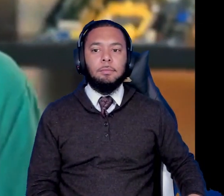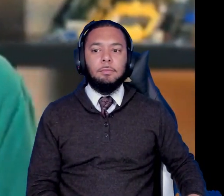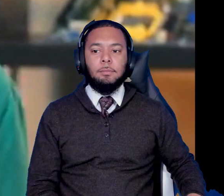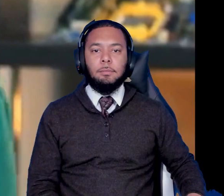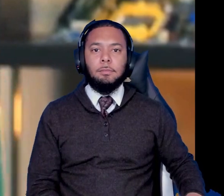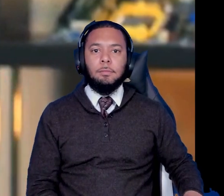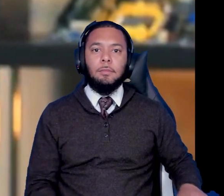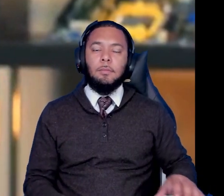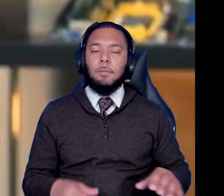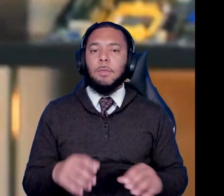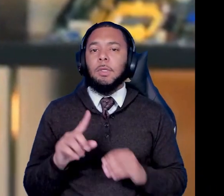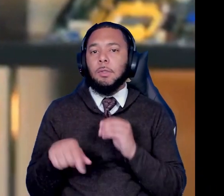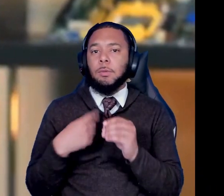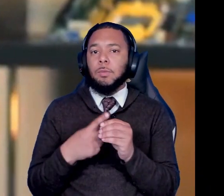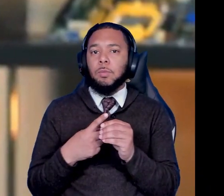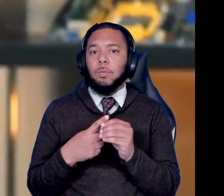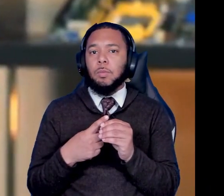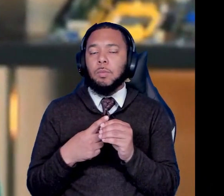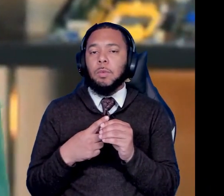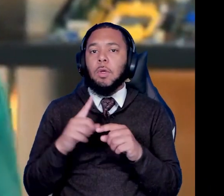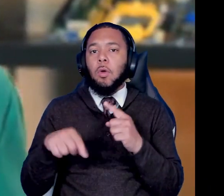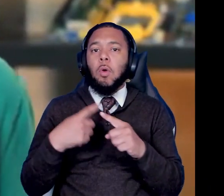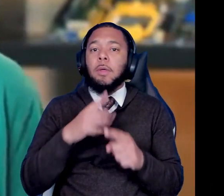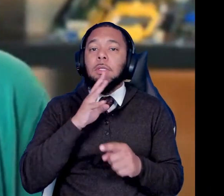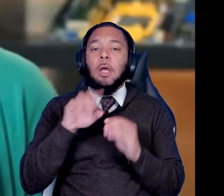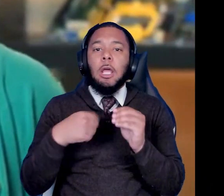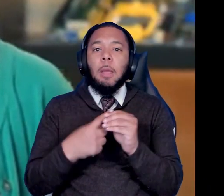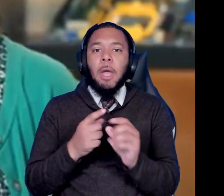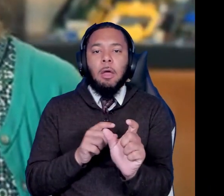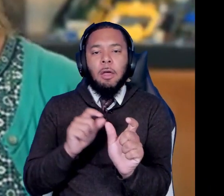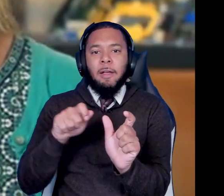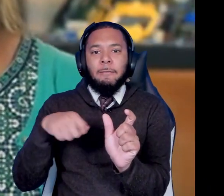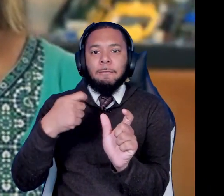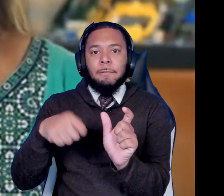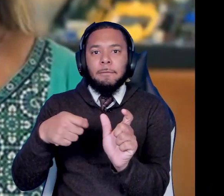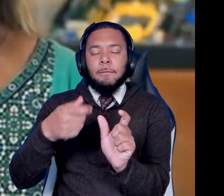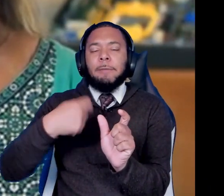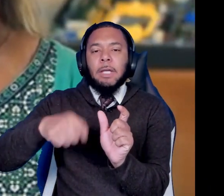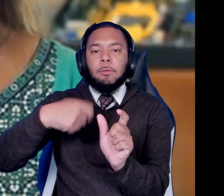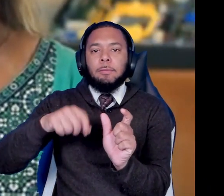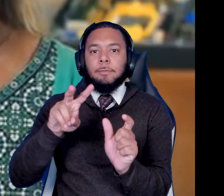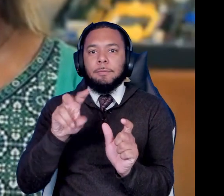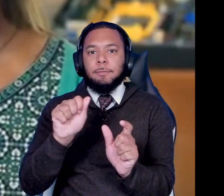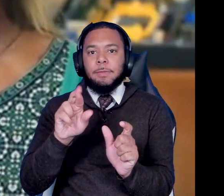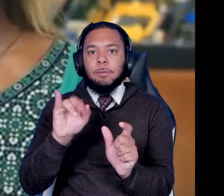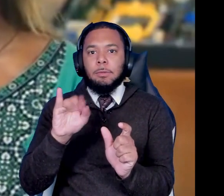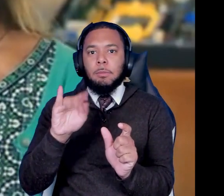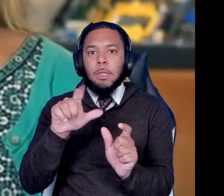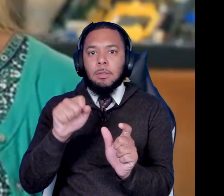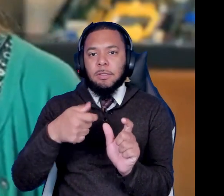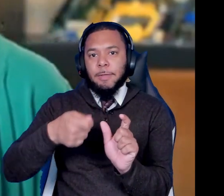So when we're talking about variables and how to store information in our computer